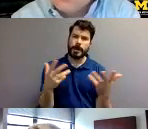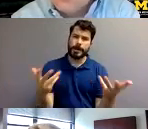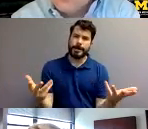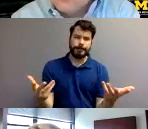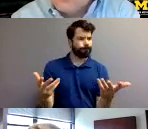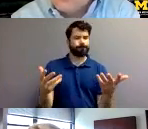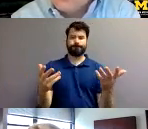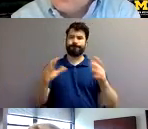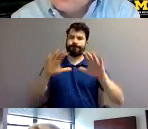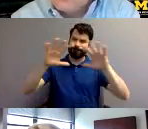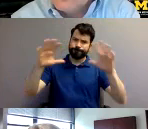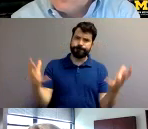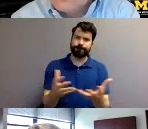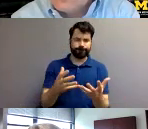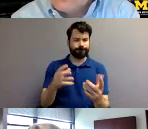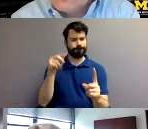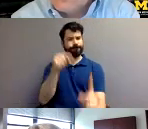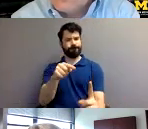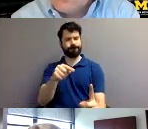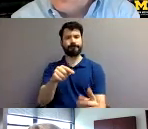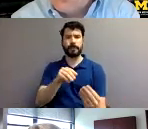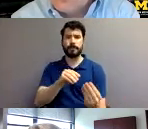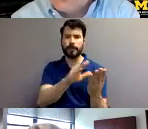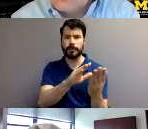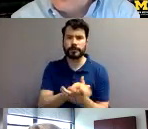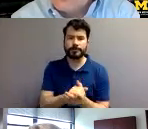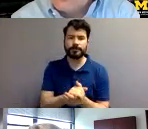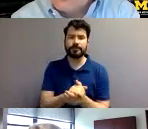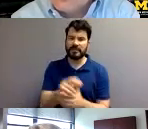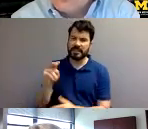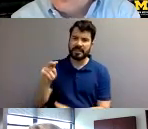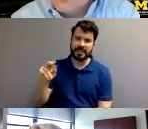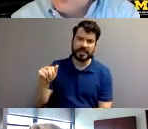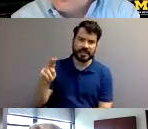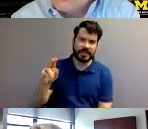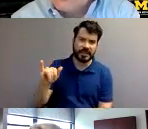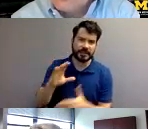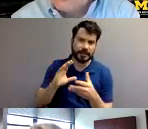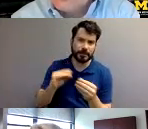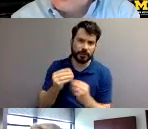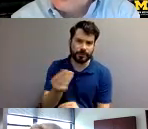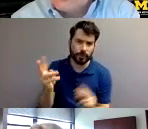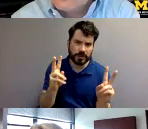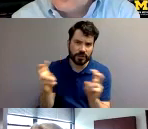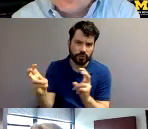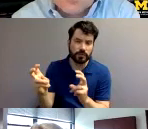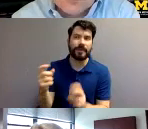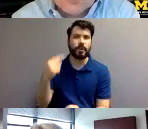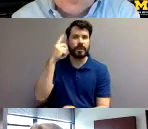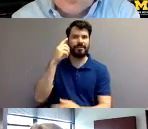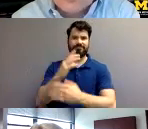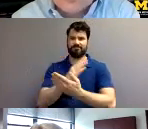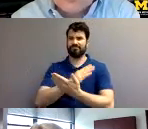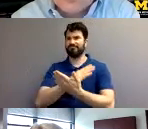And Nancy mentioned a number of issues, and I think we have to think about this across the entire spectrum of care. We have to ask questions